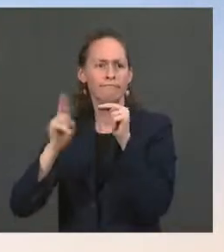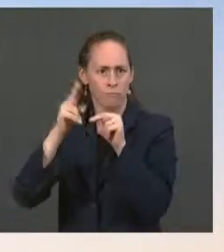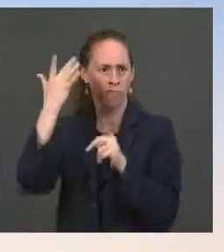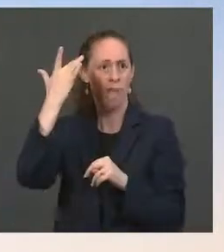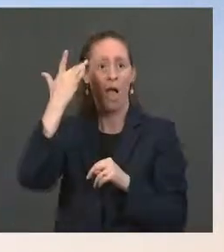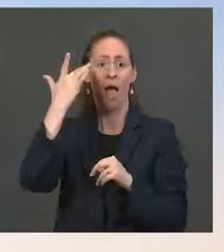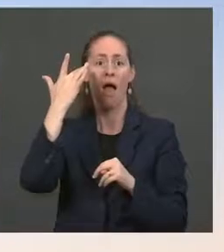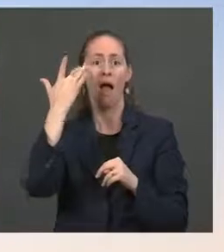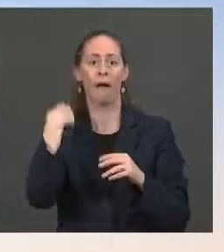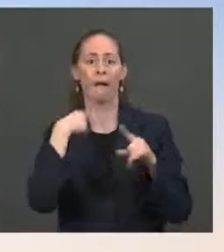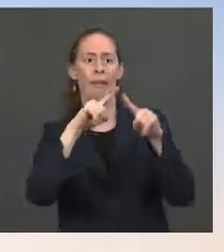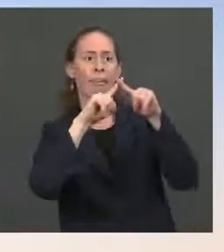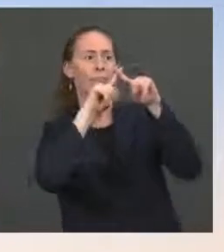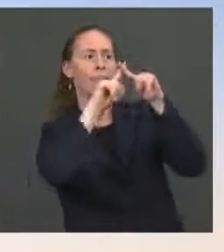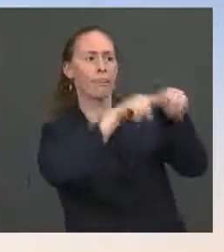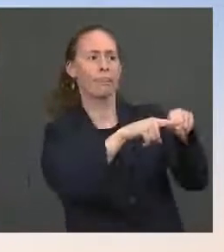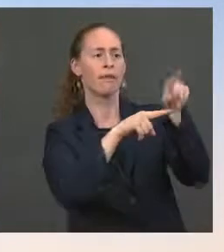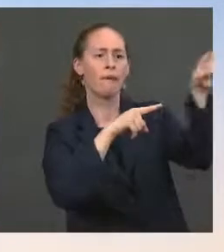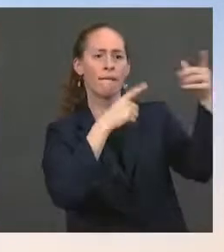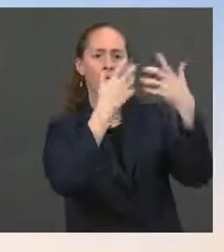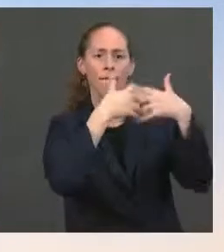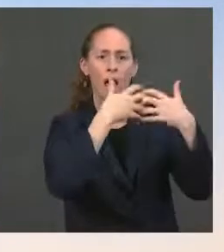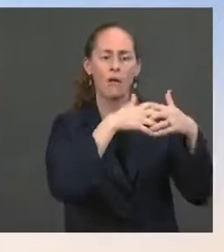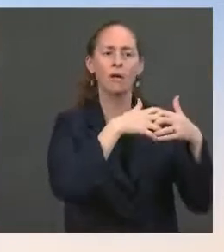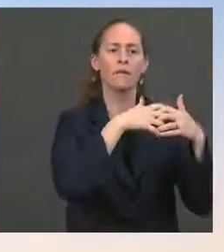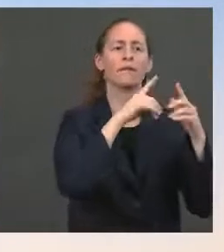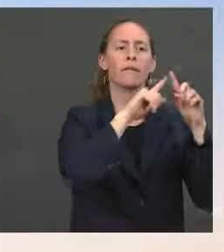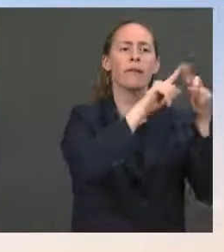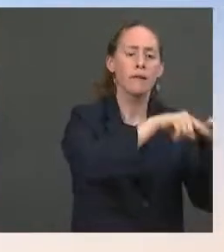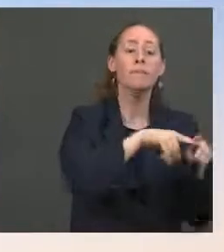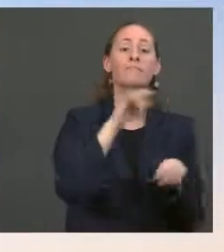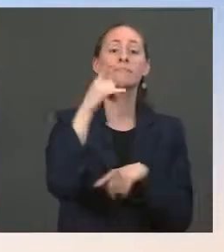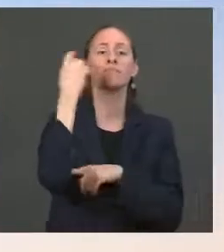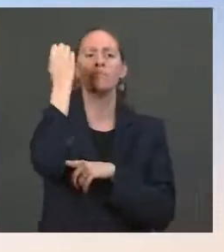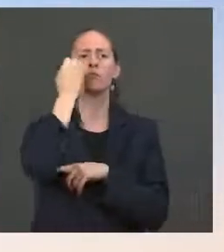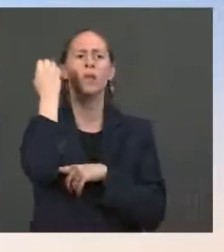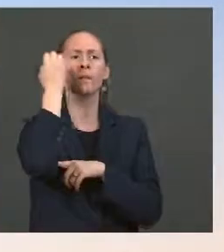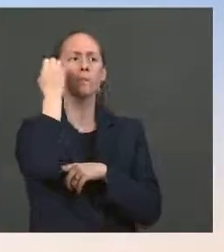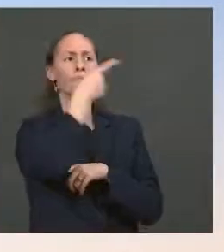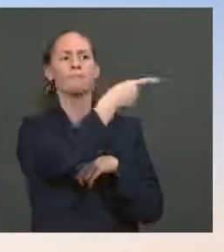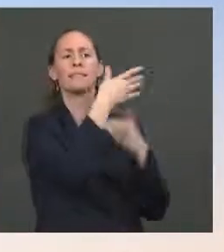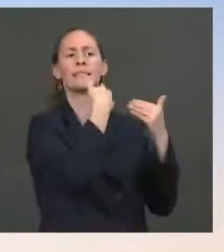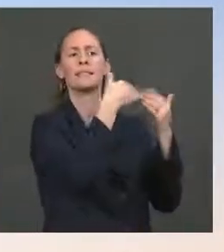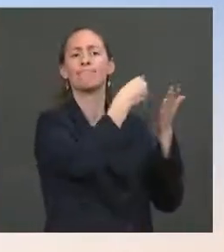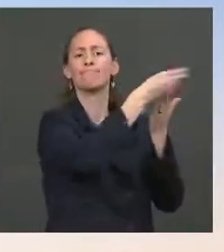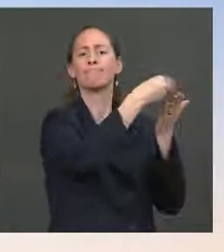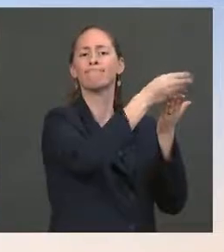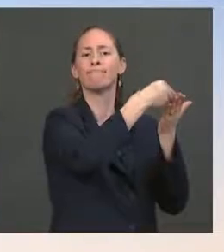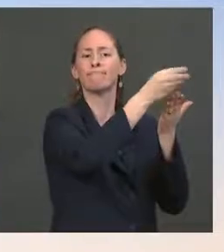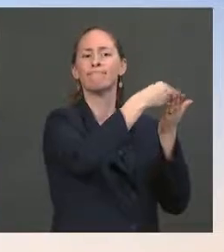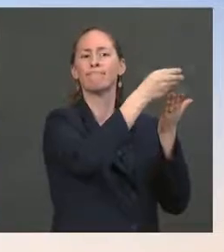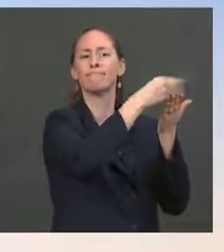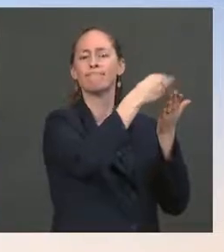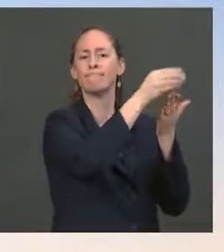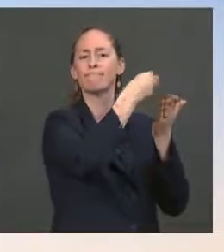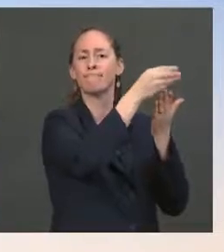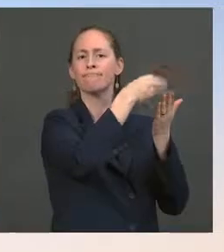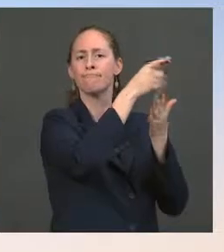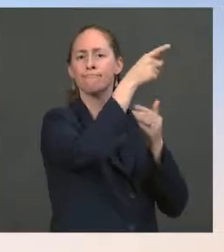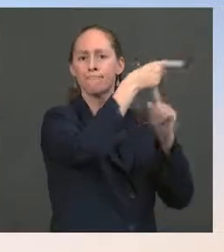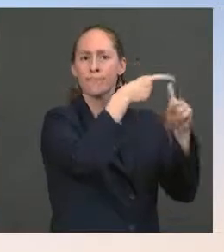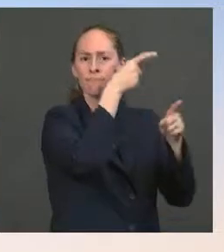functioning there. In Europe, some of our closest allies are seeing lines for fuel around the stacking